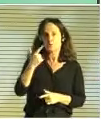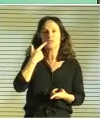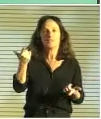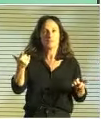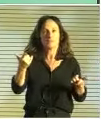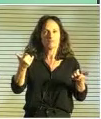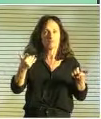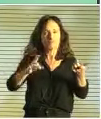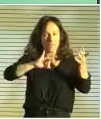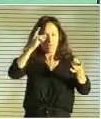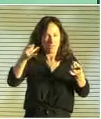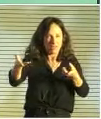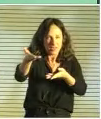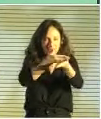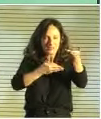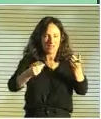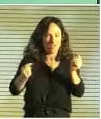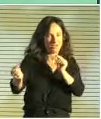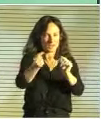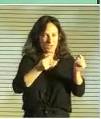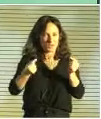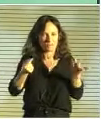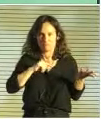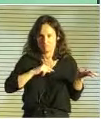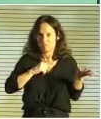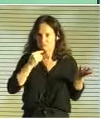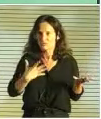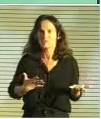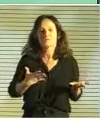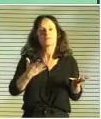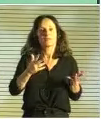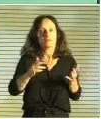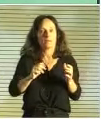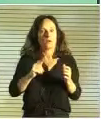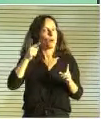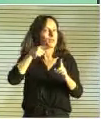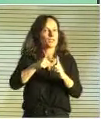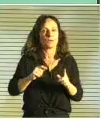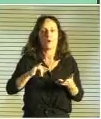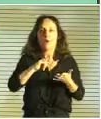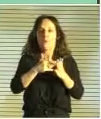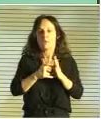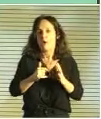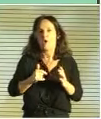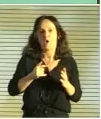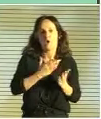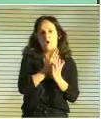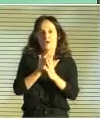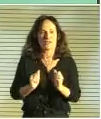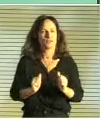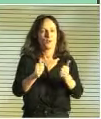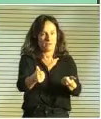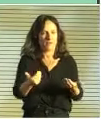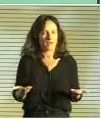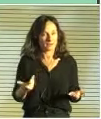you and to start projects. That's the way we are working, discussing with our partners, with our friends in the